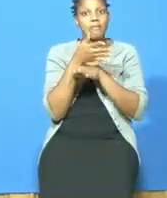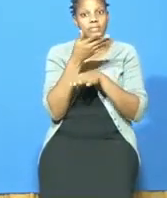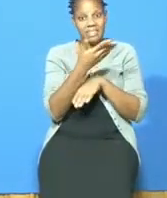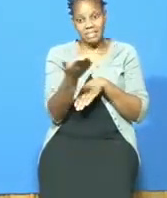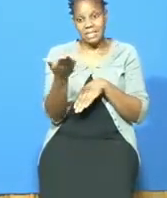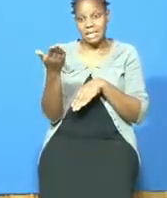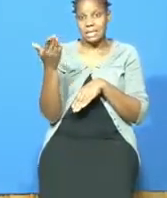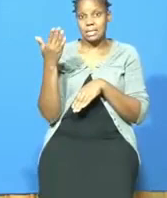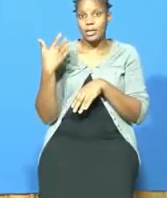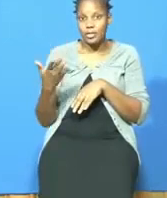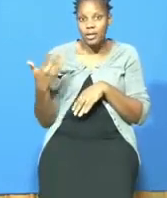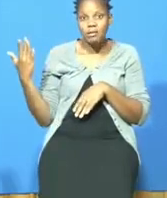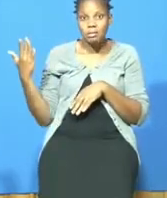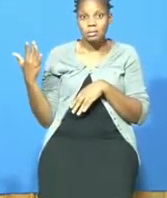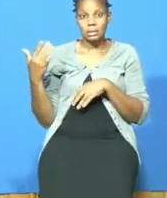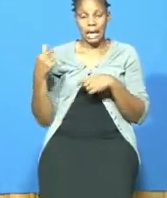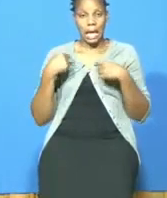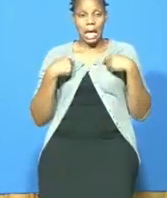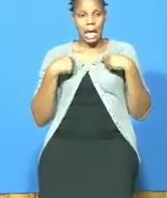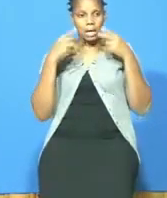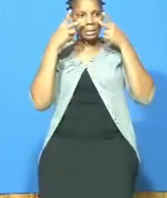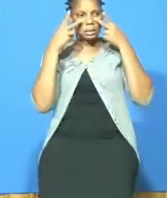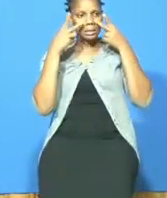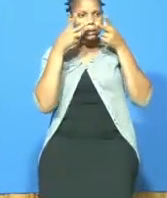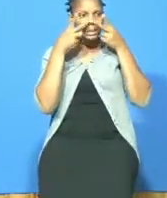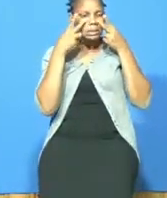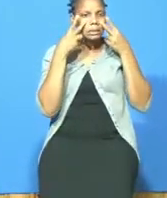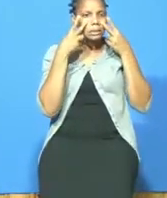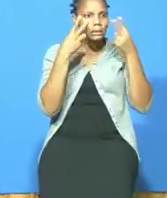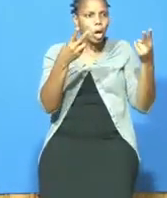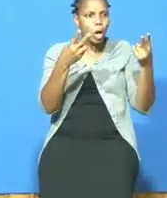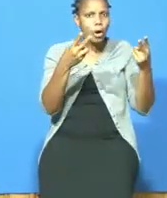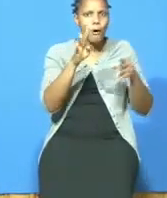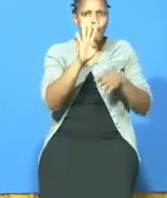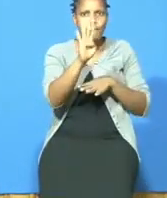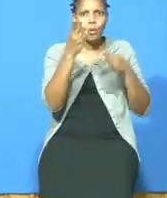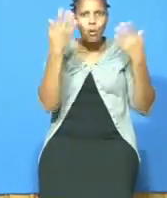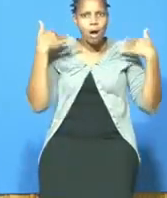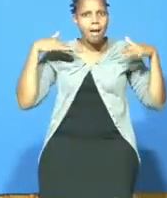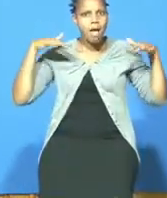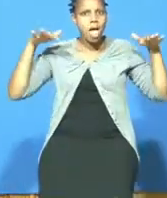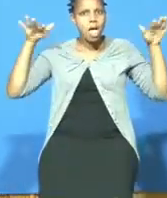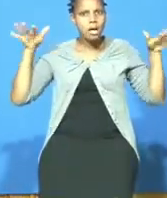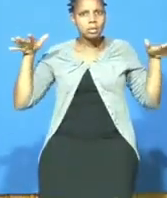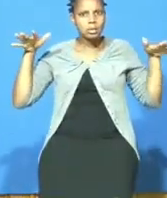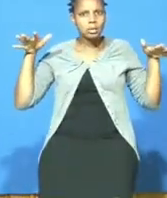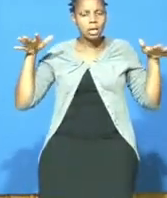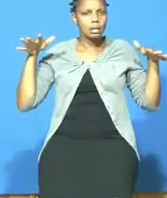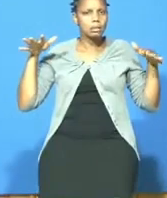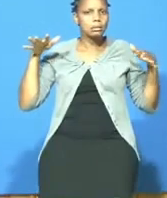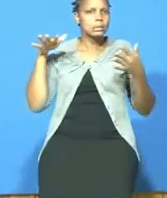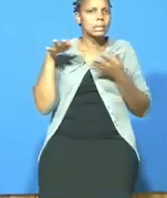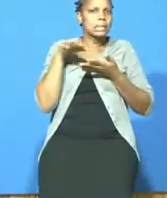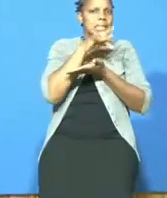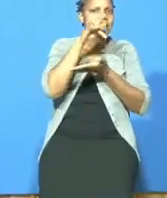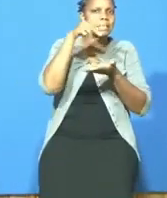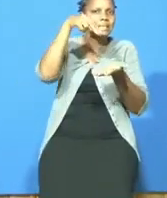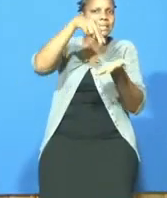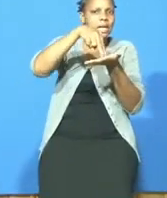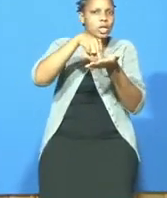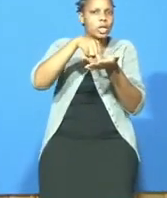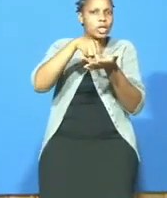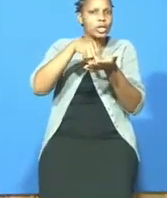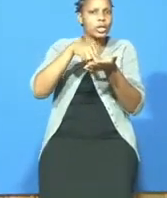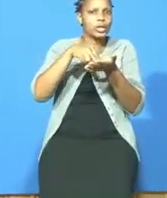these things, I saw four angels standing at the four corners of the